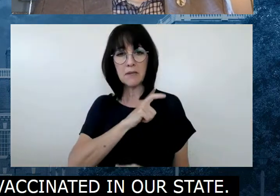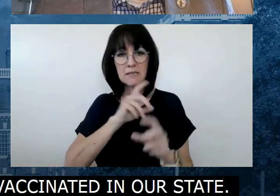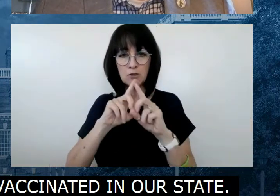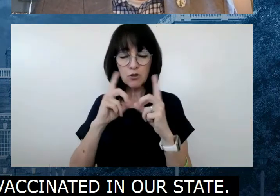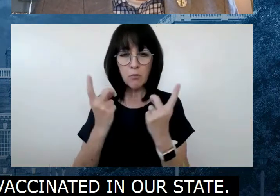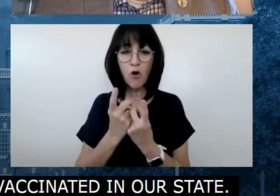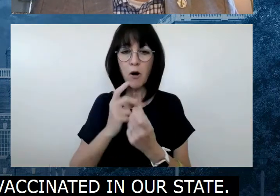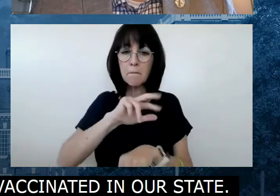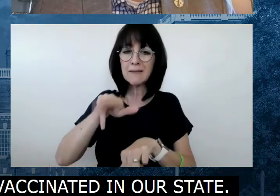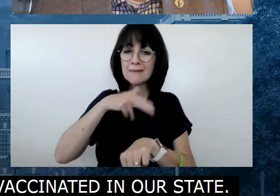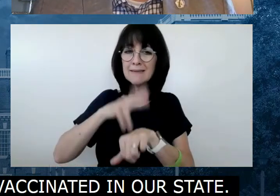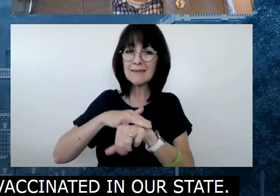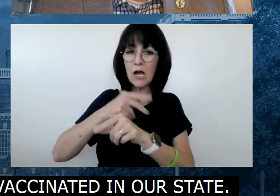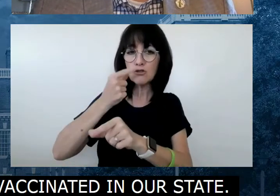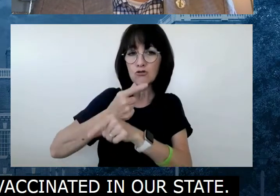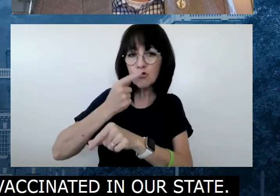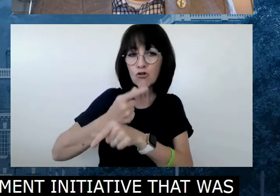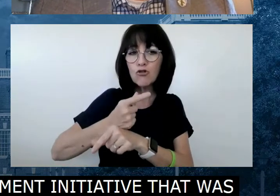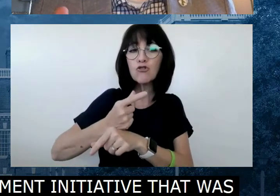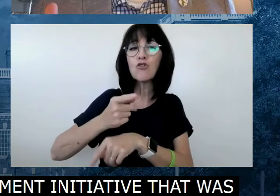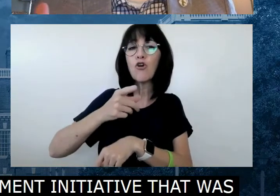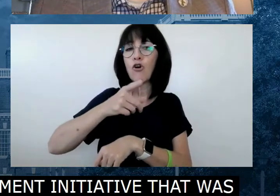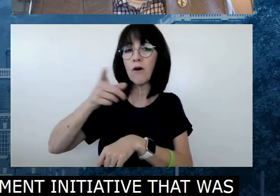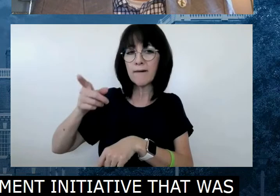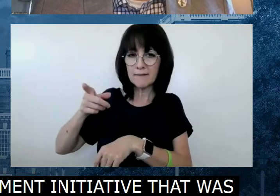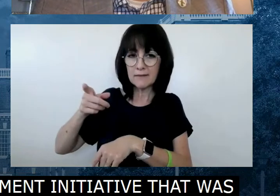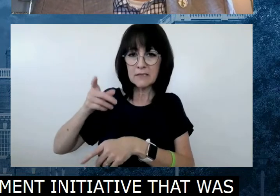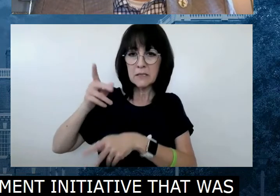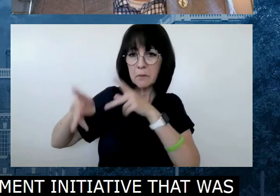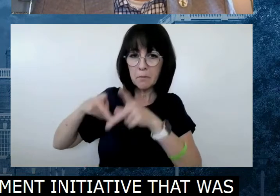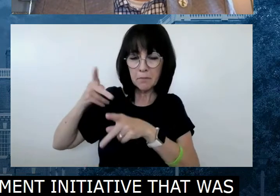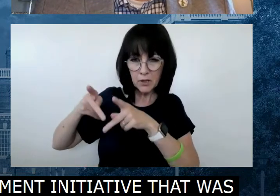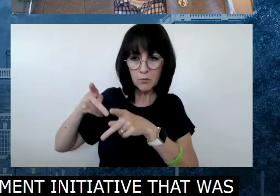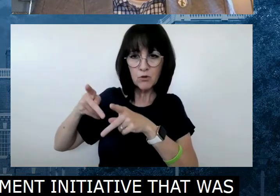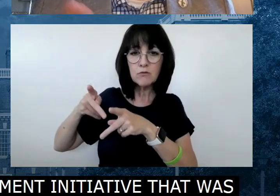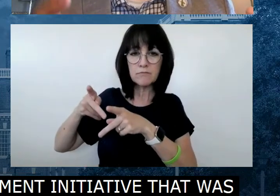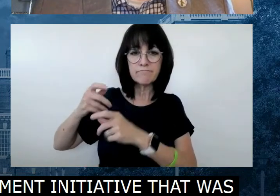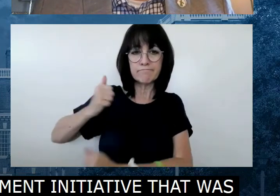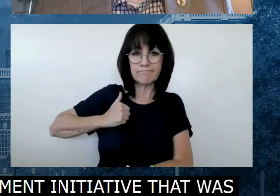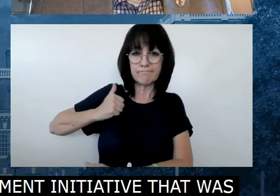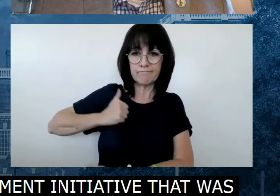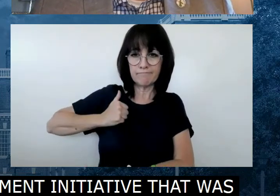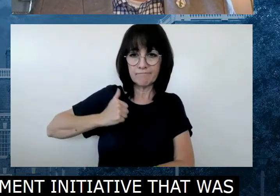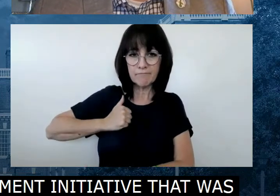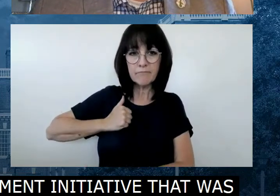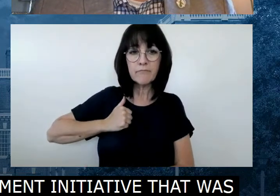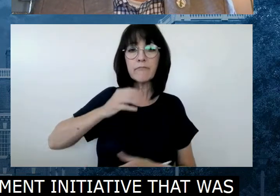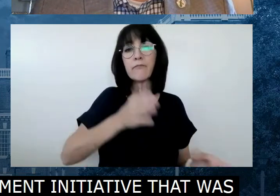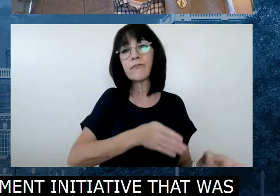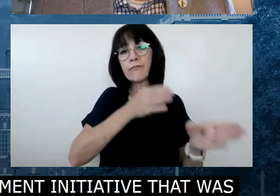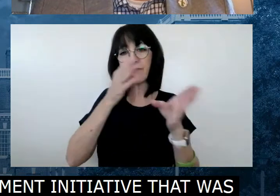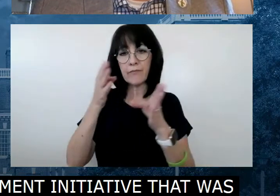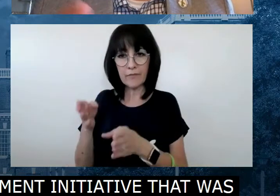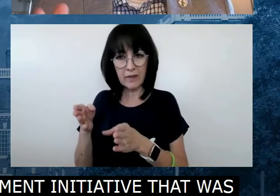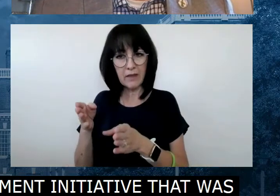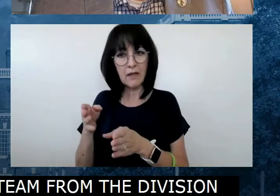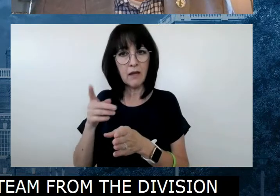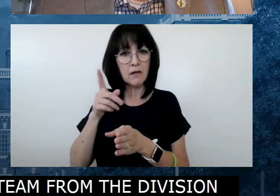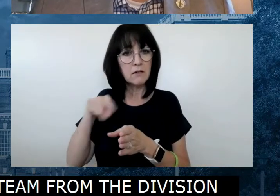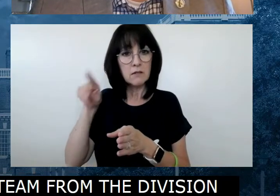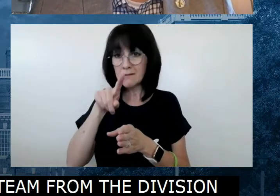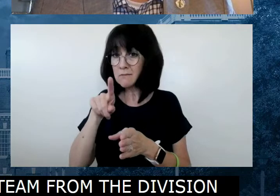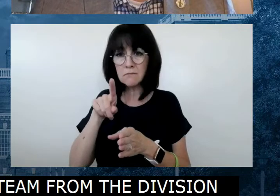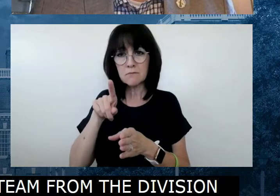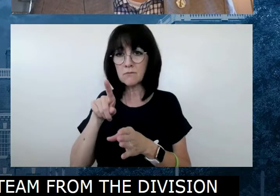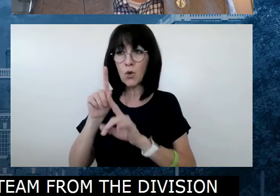had Lisa Henry's team from the Division of Public Health. And they went in on Van Buren Street and vaccinated people, went door to door, talked